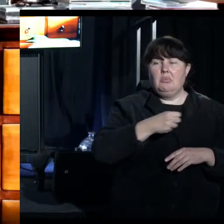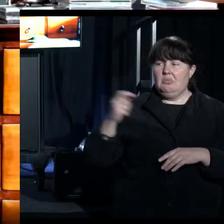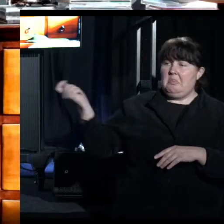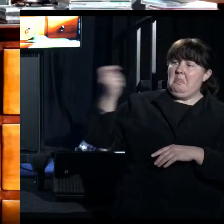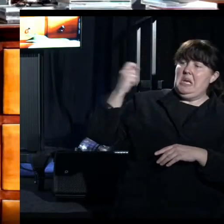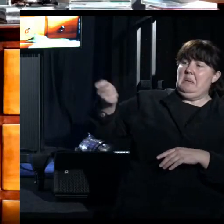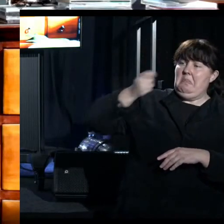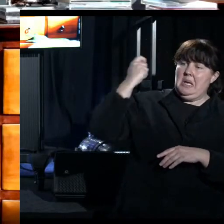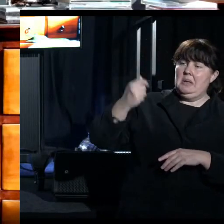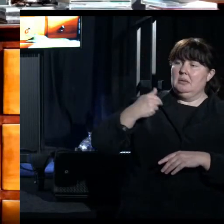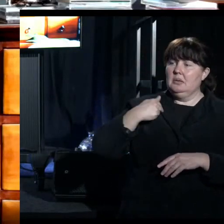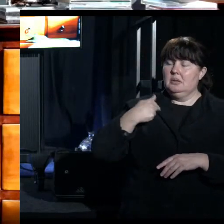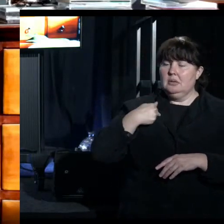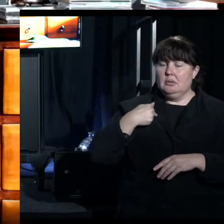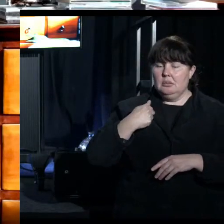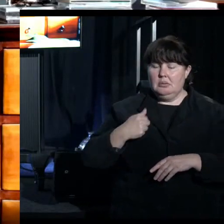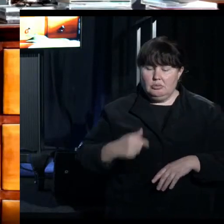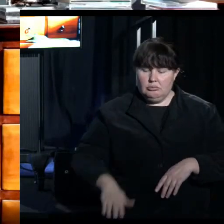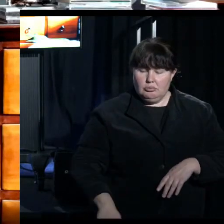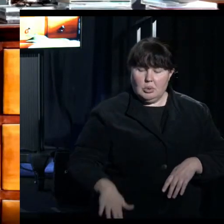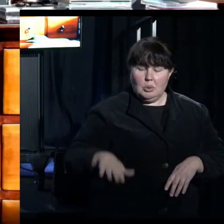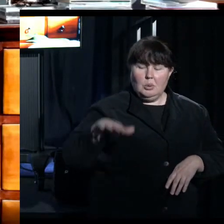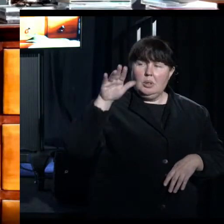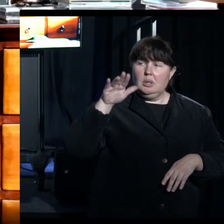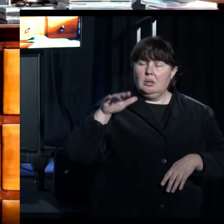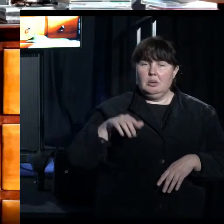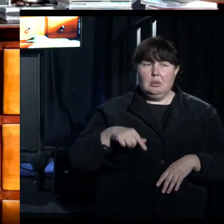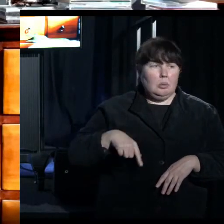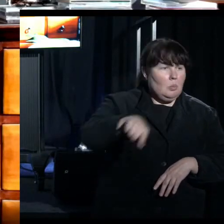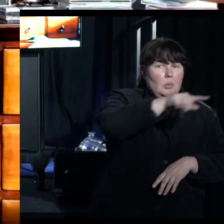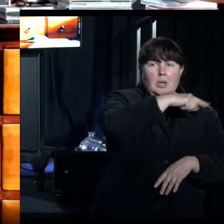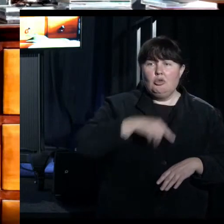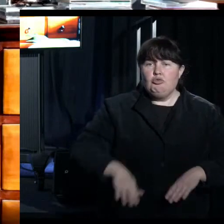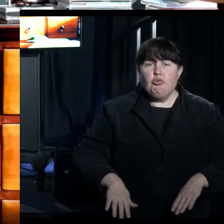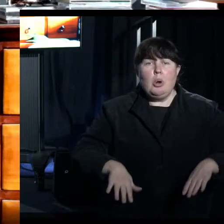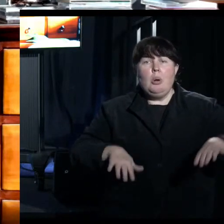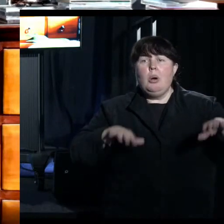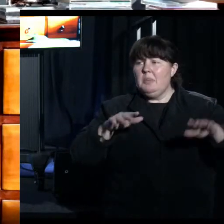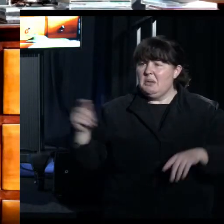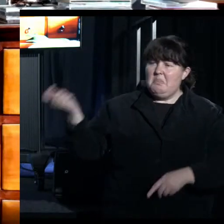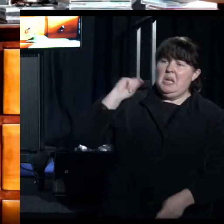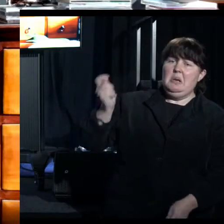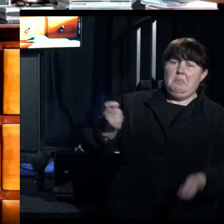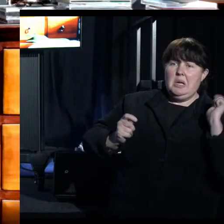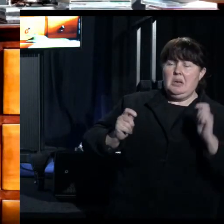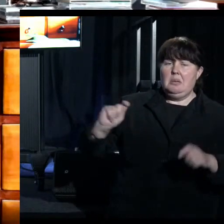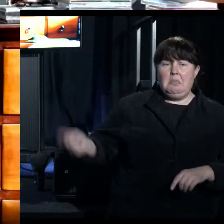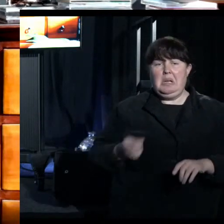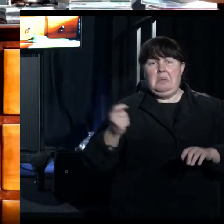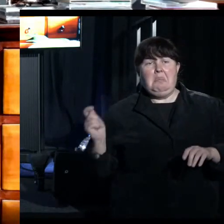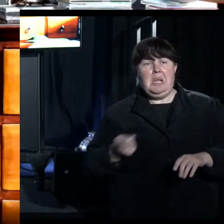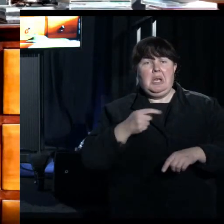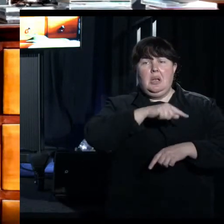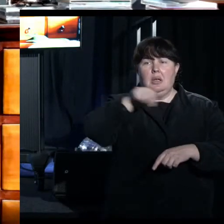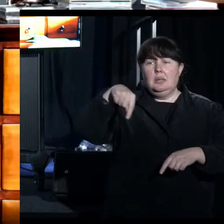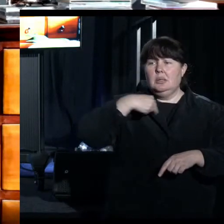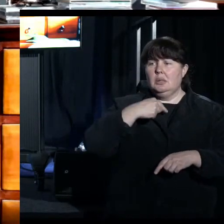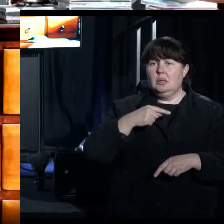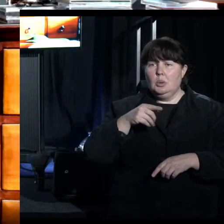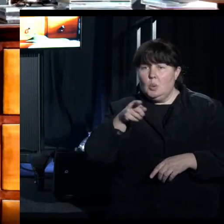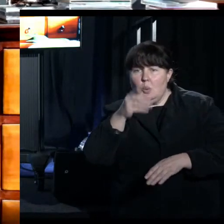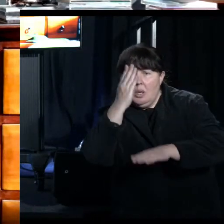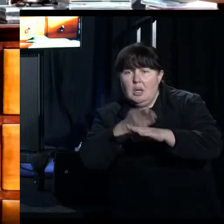beaten. I was bidden. You were given. I was beaten. You will be